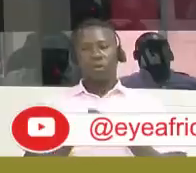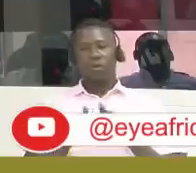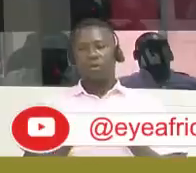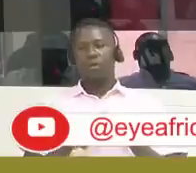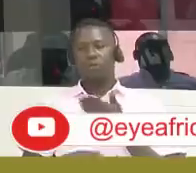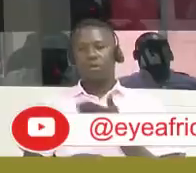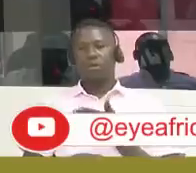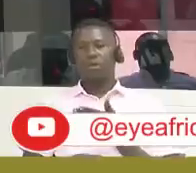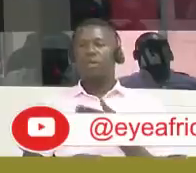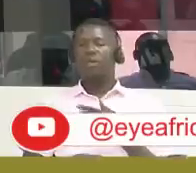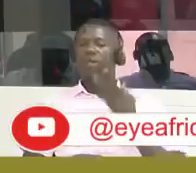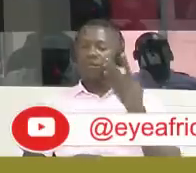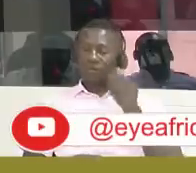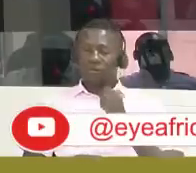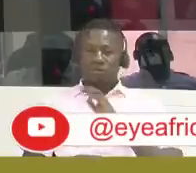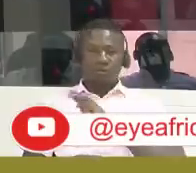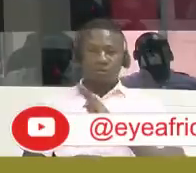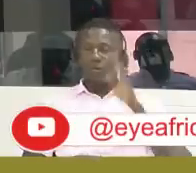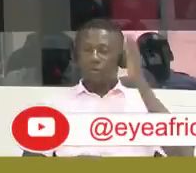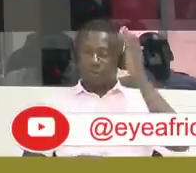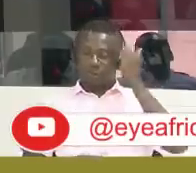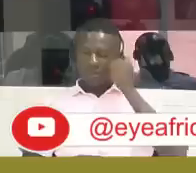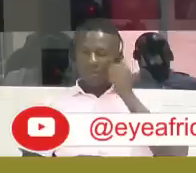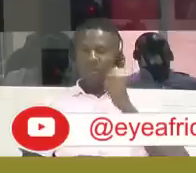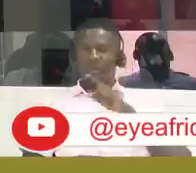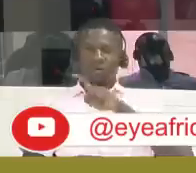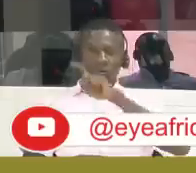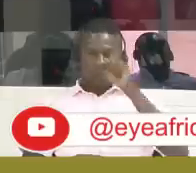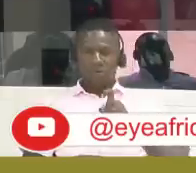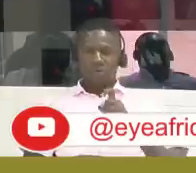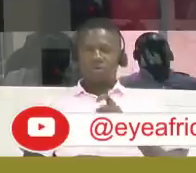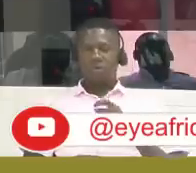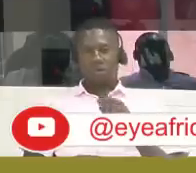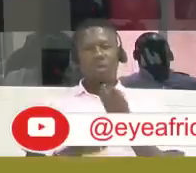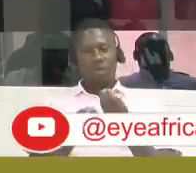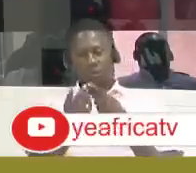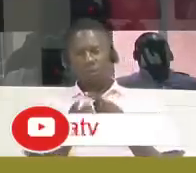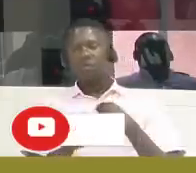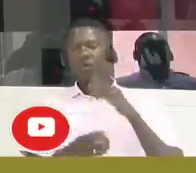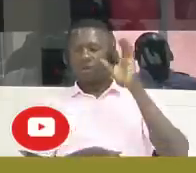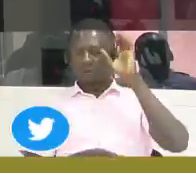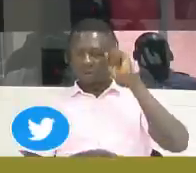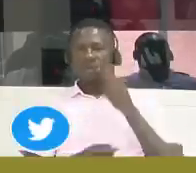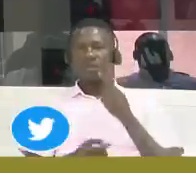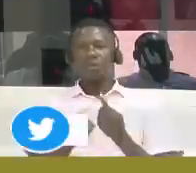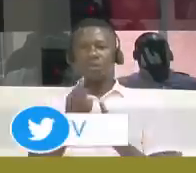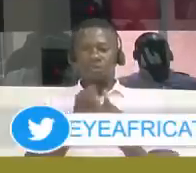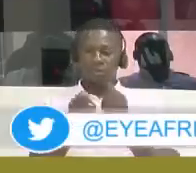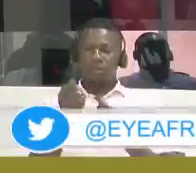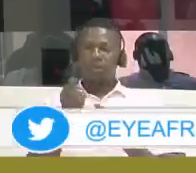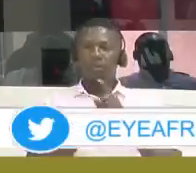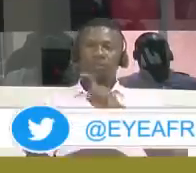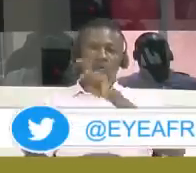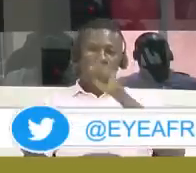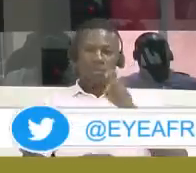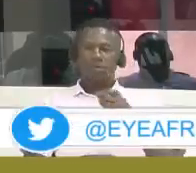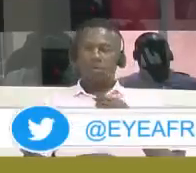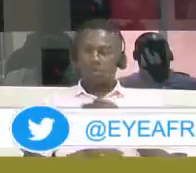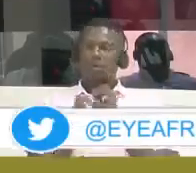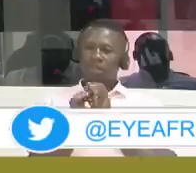if you do not understand a particular question, just let me know, and I'll repeat the question, and I will explain it to